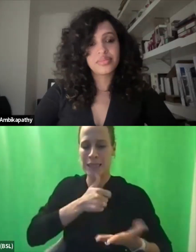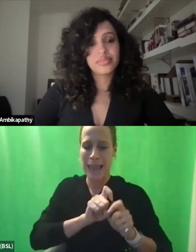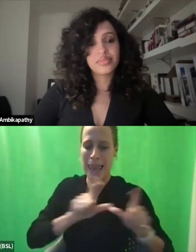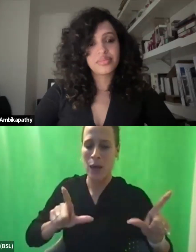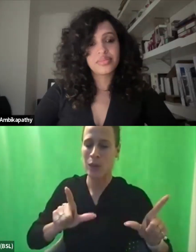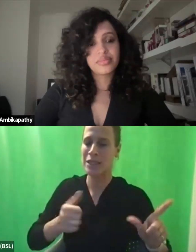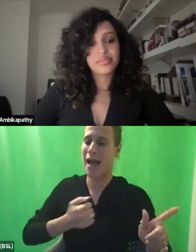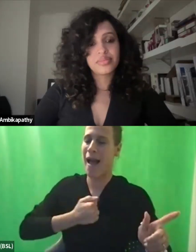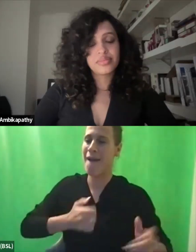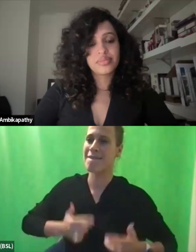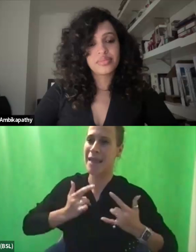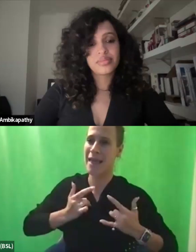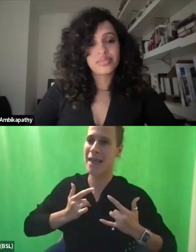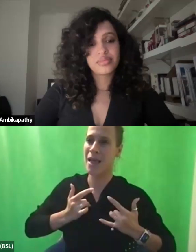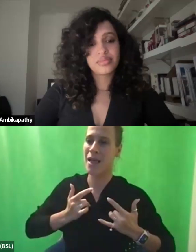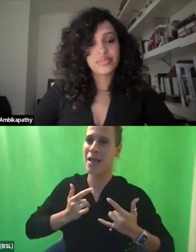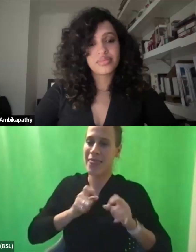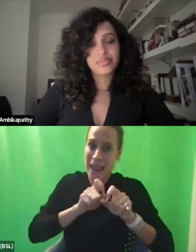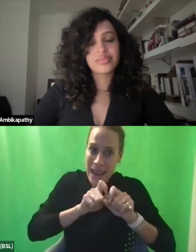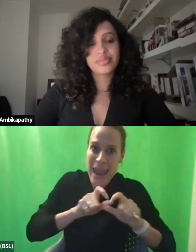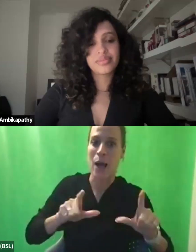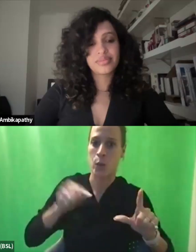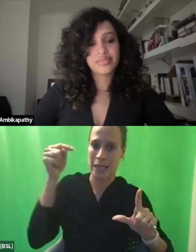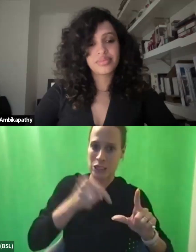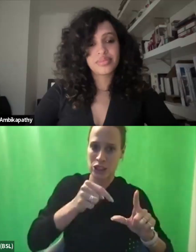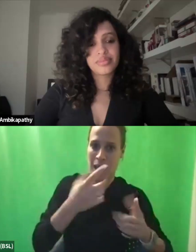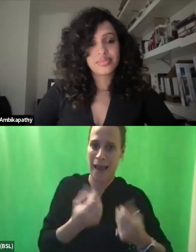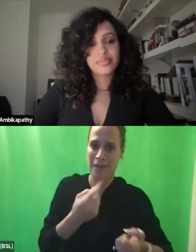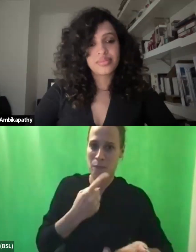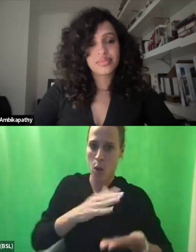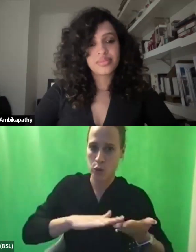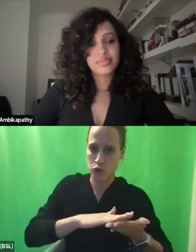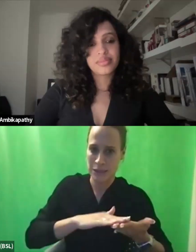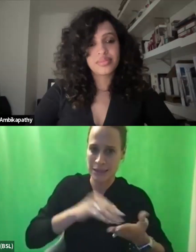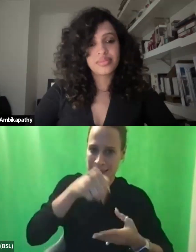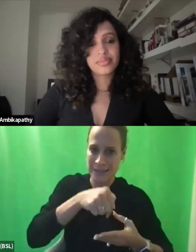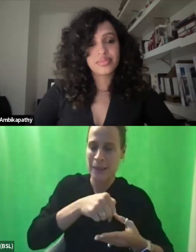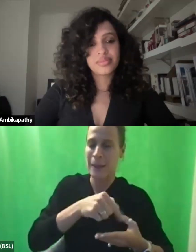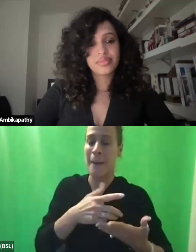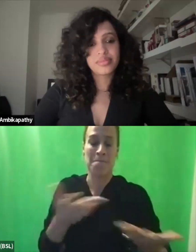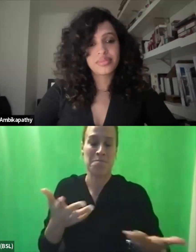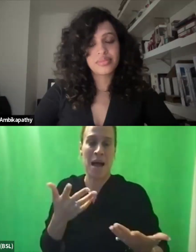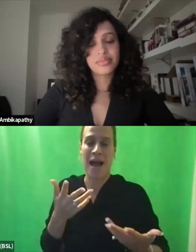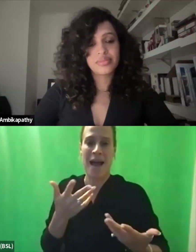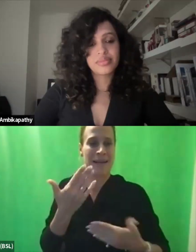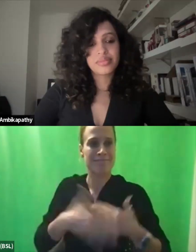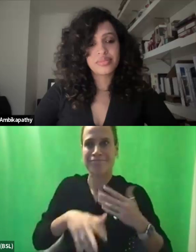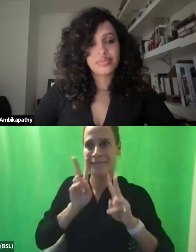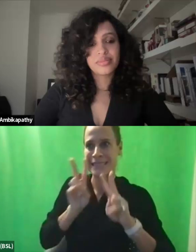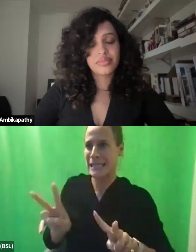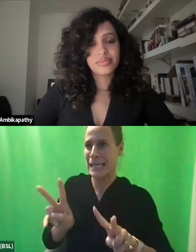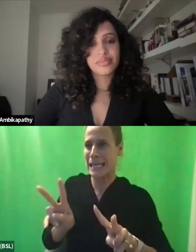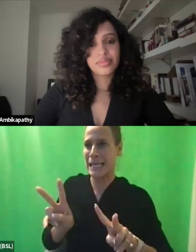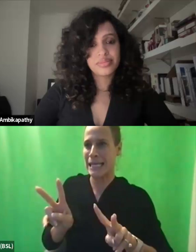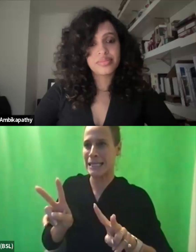I feel carries a lot of poetry in it anyway, but that I had not seen yet exist in poetic